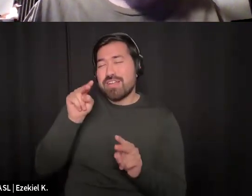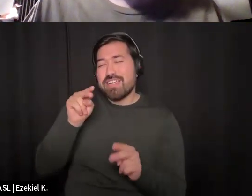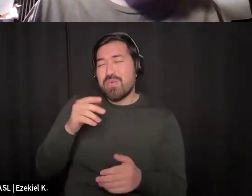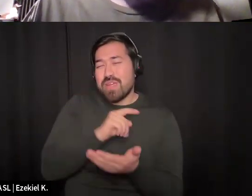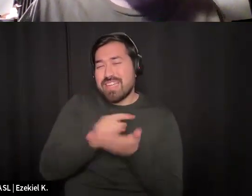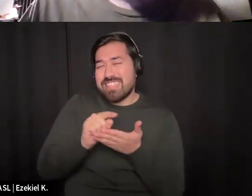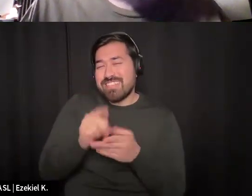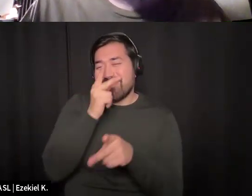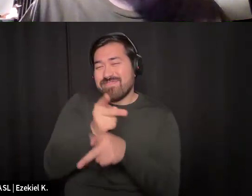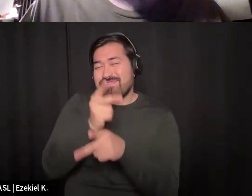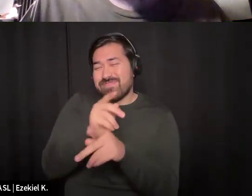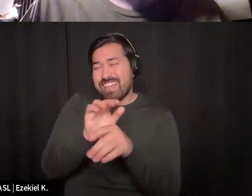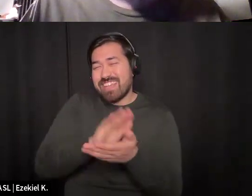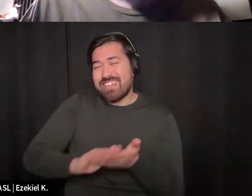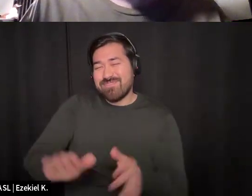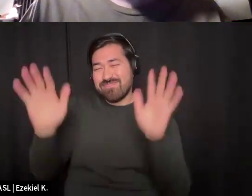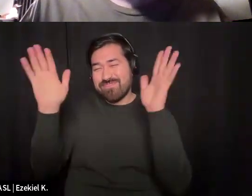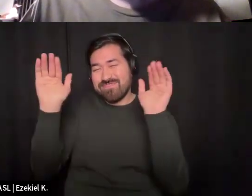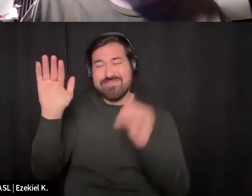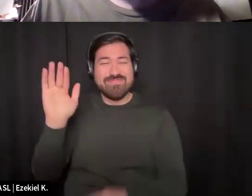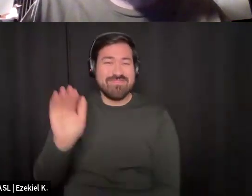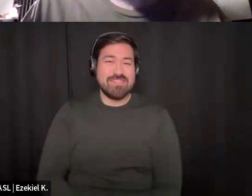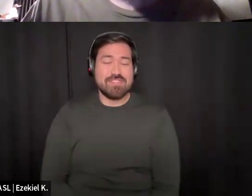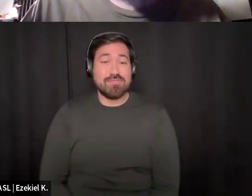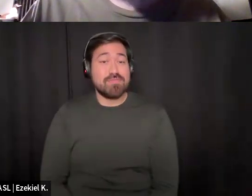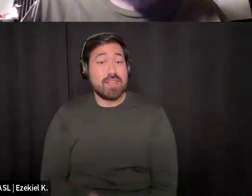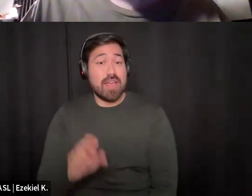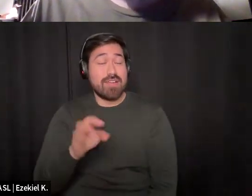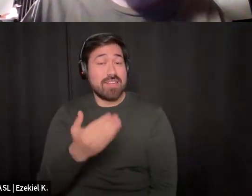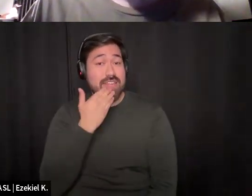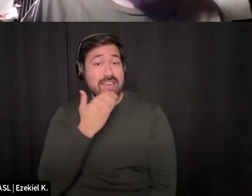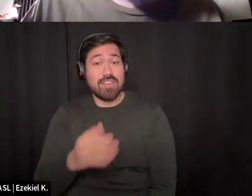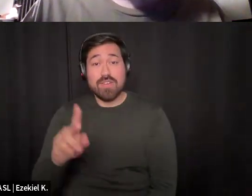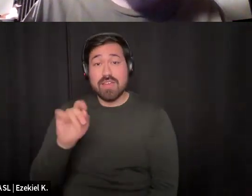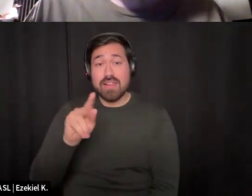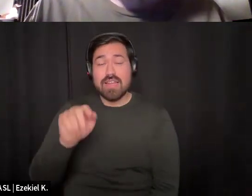care. Bye. Thank you. Thanks, everyone.